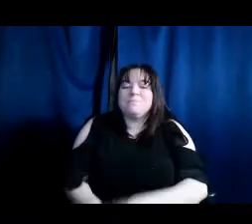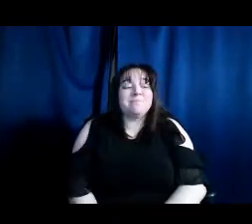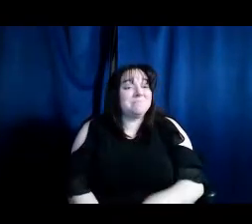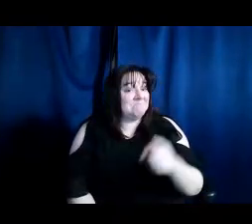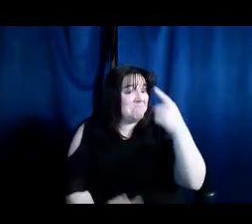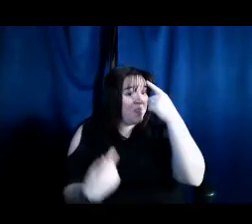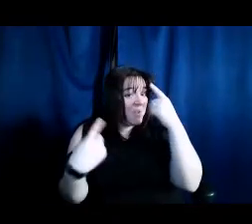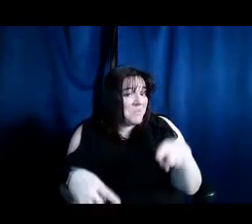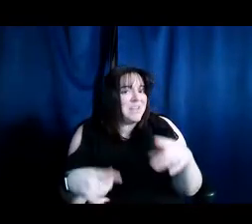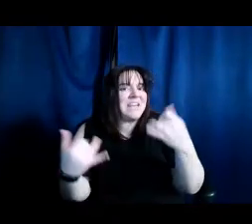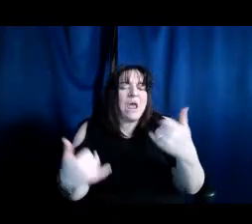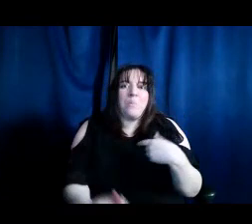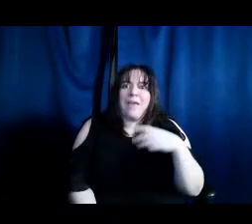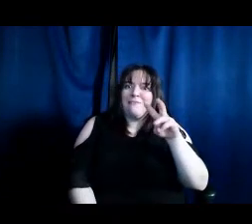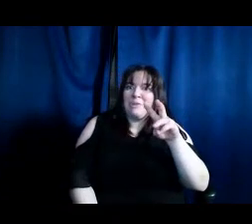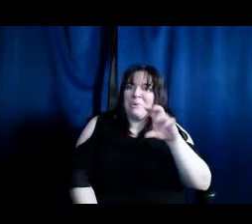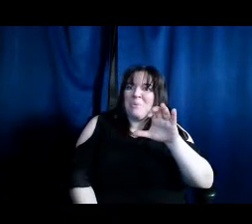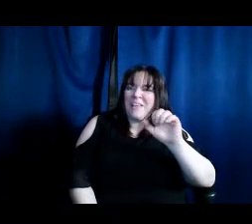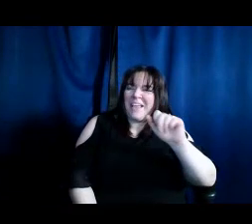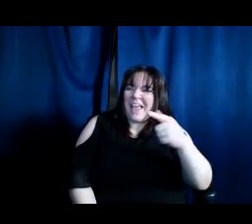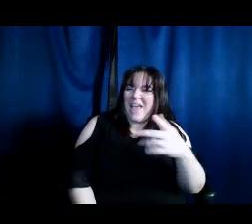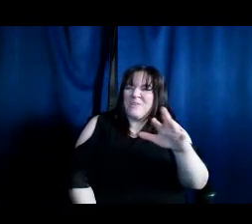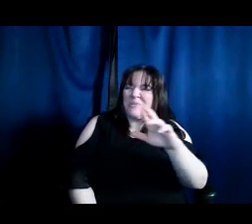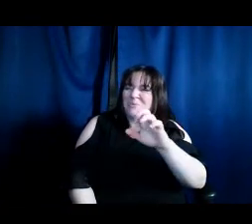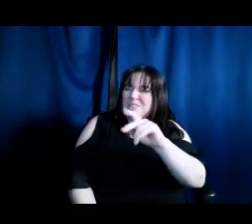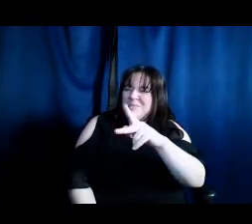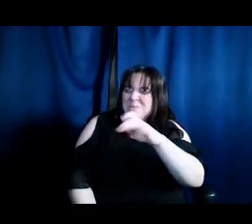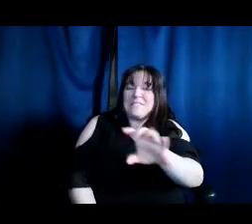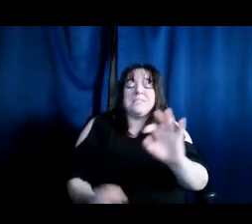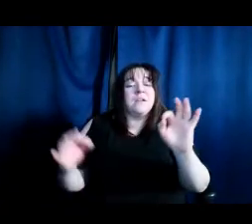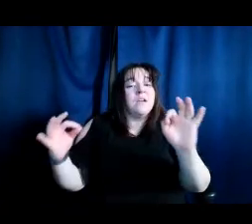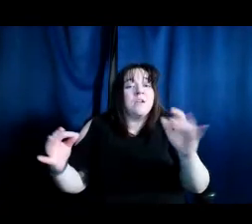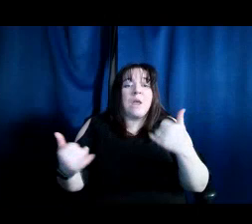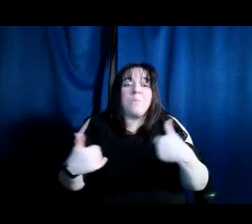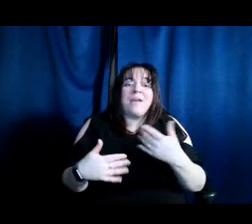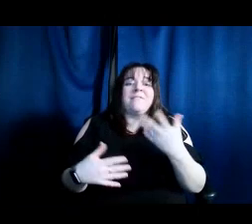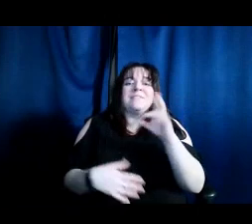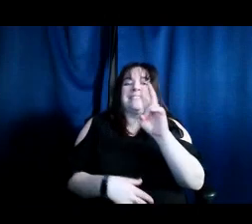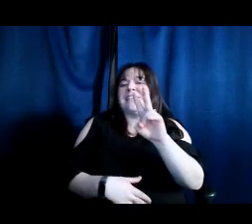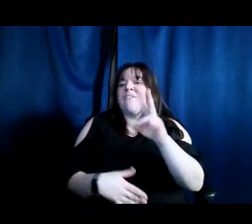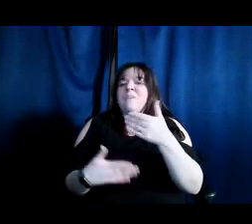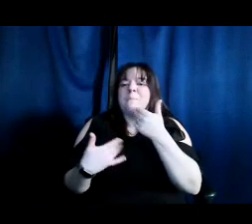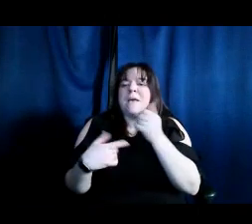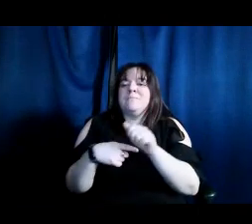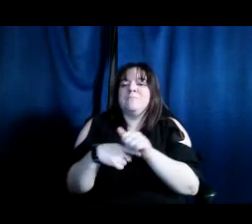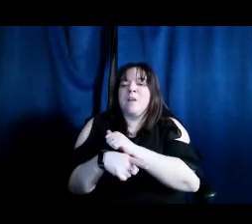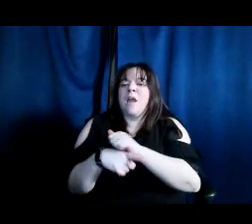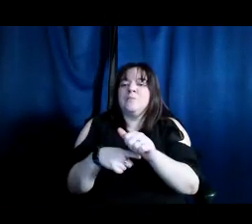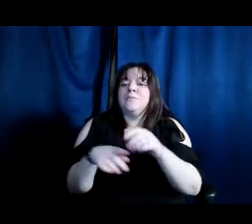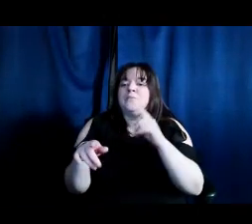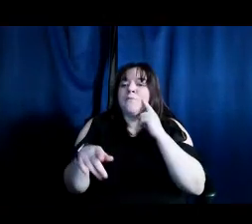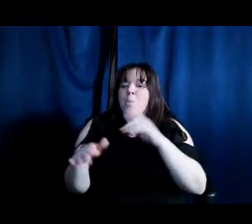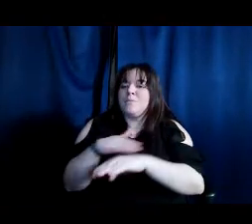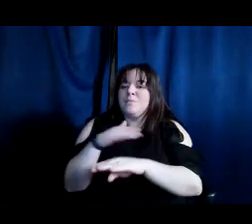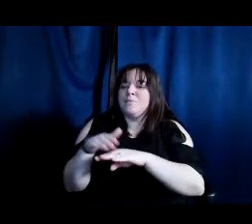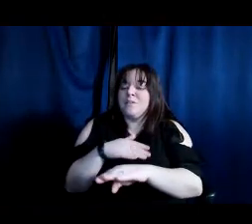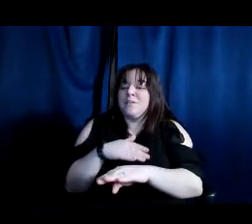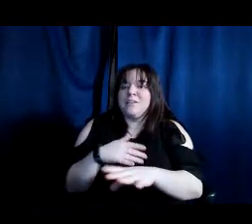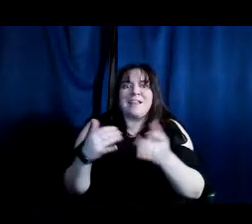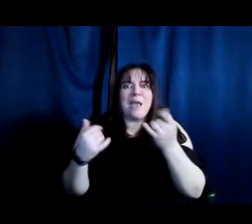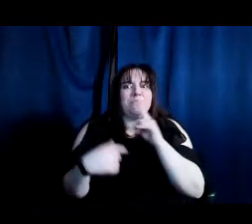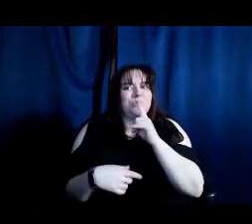WCAG recipe, we have 7 accessibility best practices to share. Okay, I bet now everyone's ready to dive into